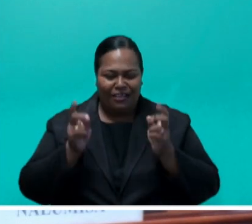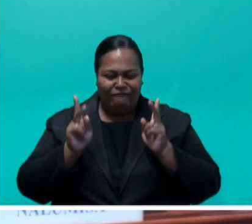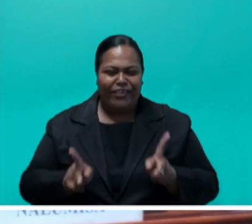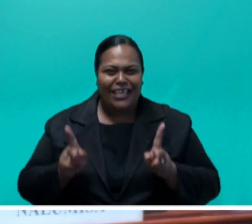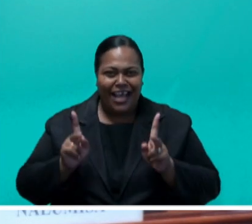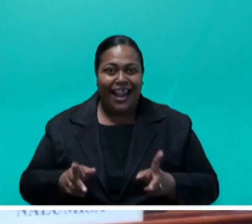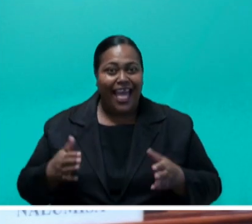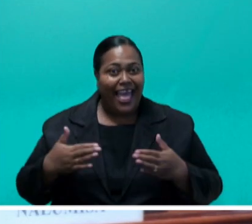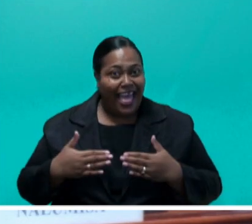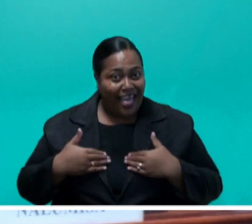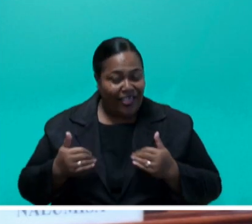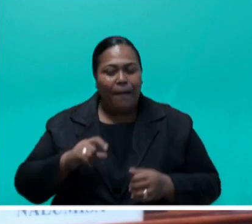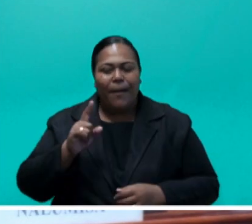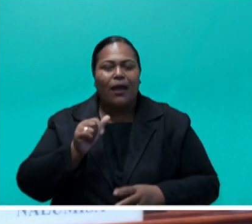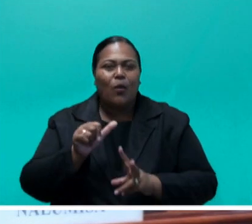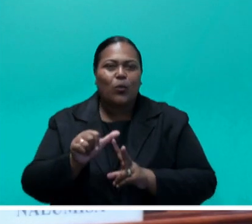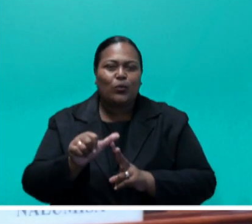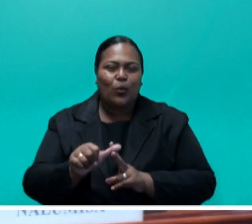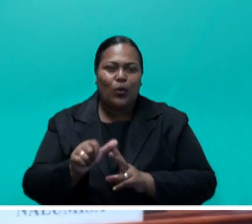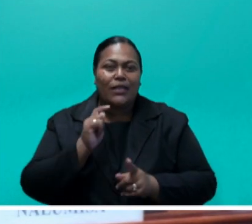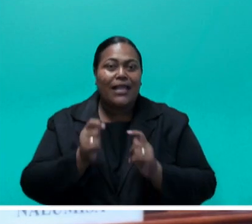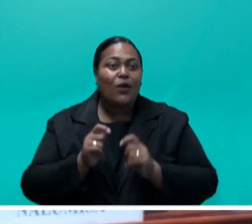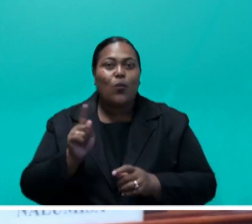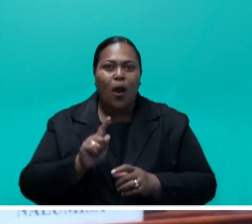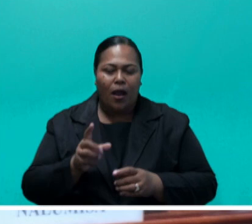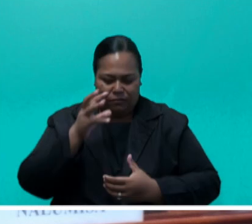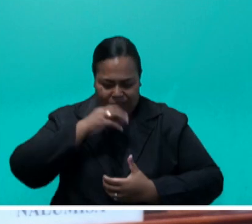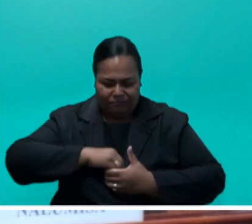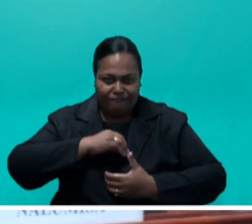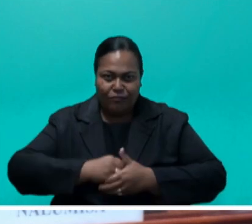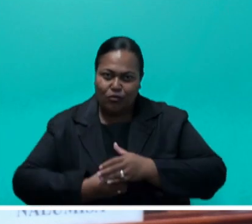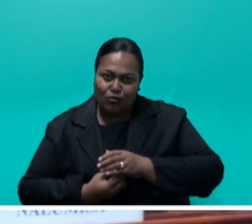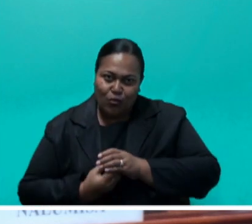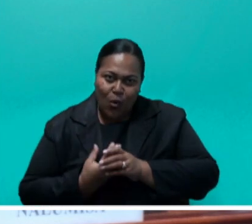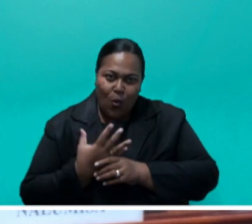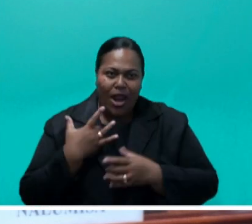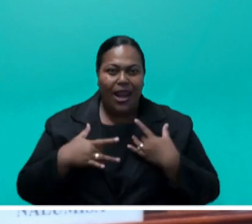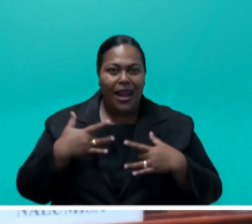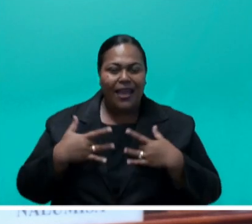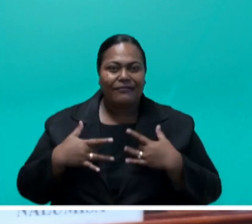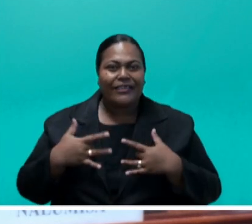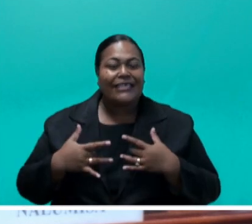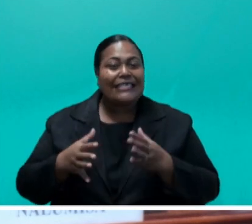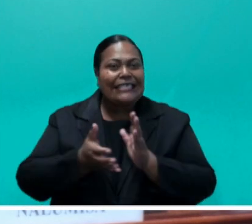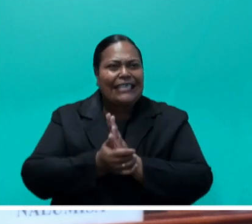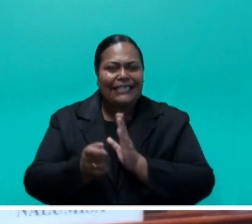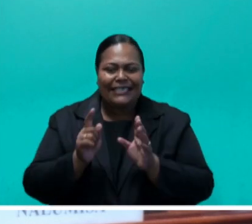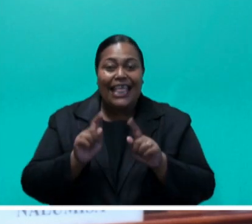but have also cultivated invaluable life skills, such as